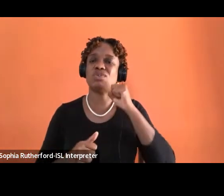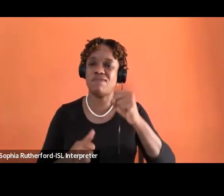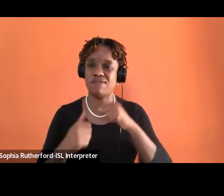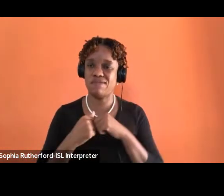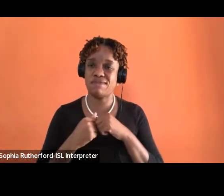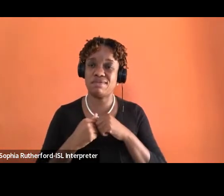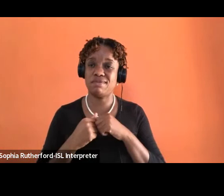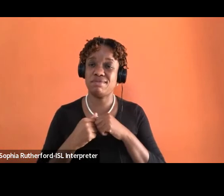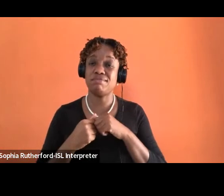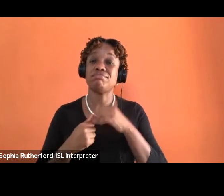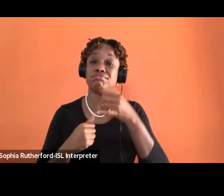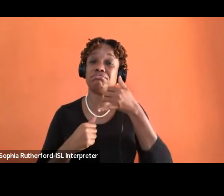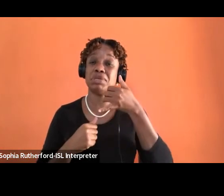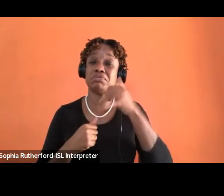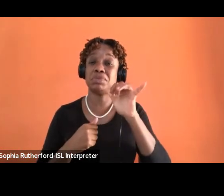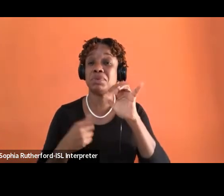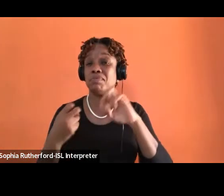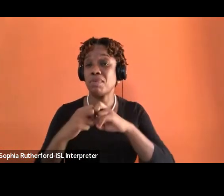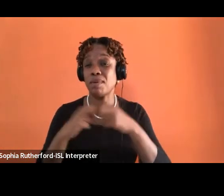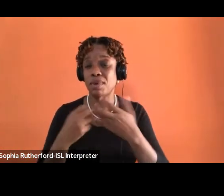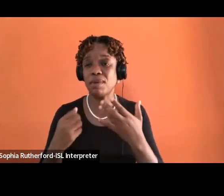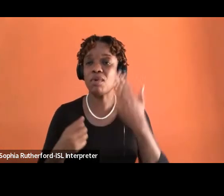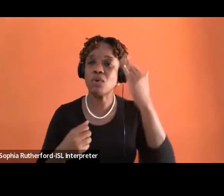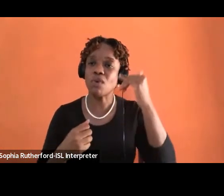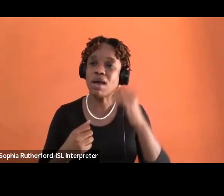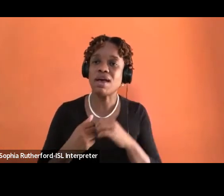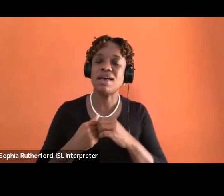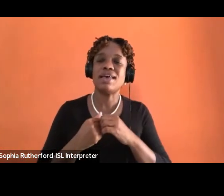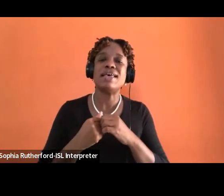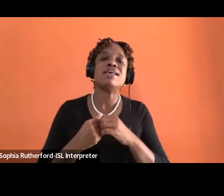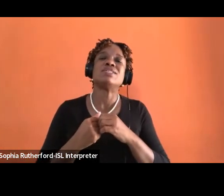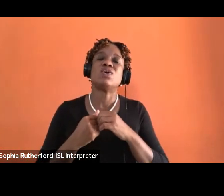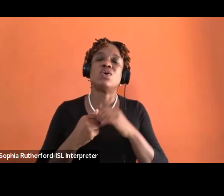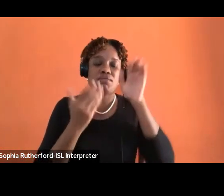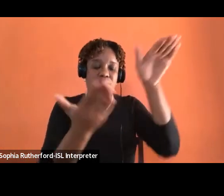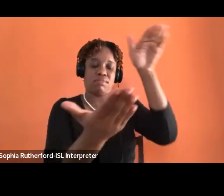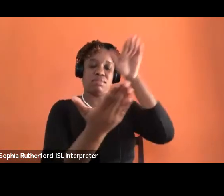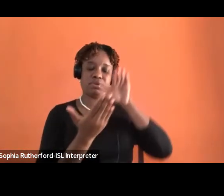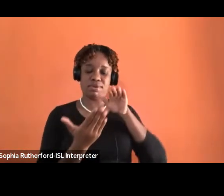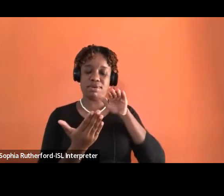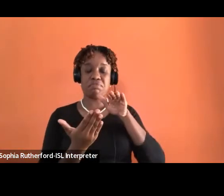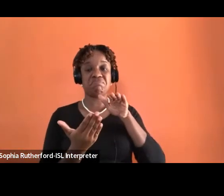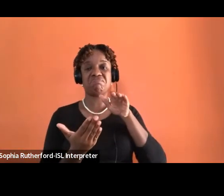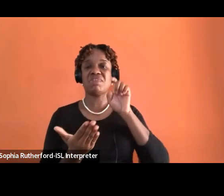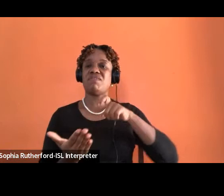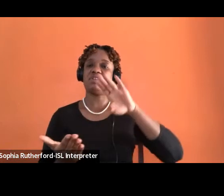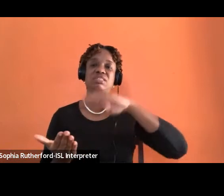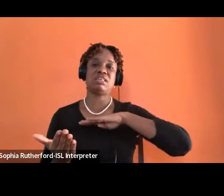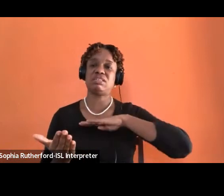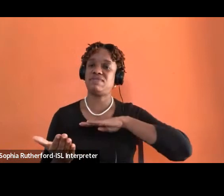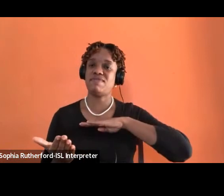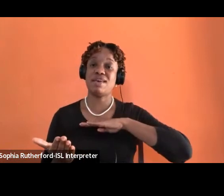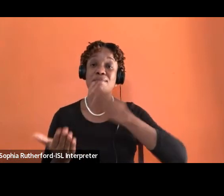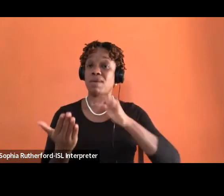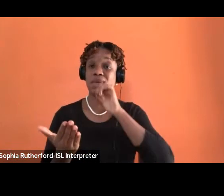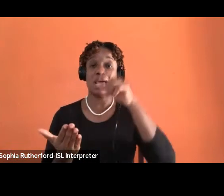sometimes, because you have to end up using what it is that you get and not necessarily what it is that you